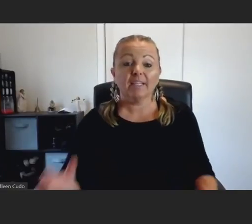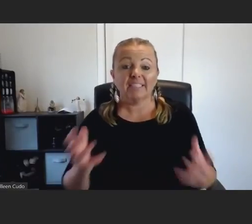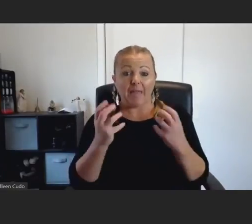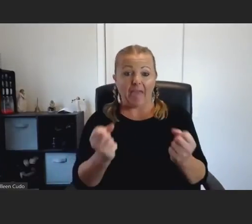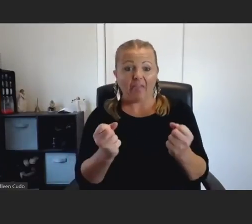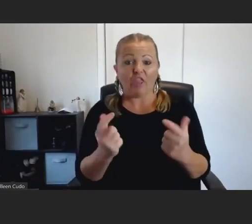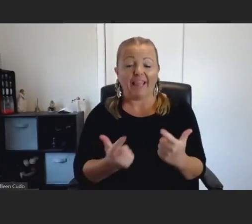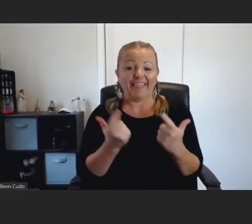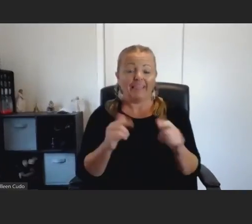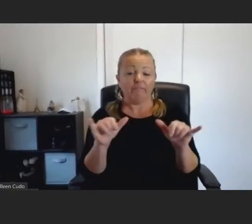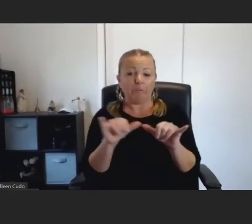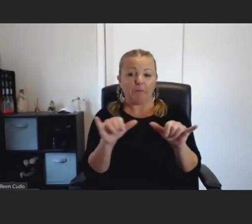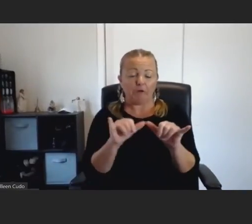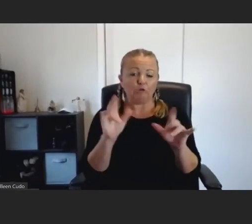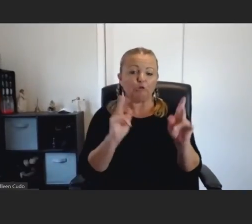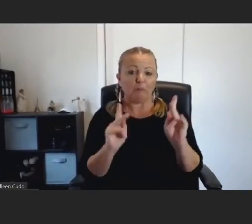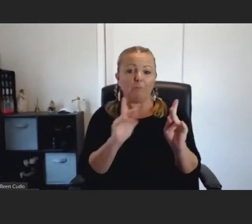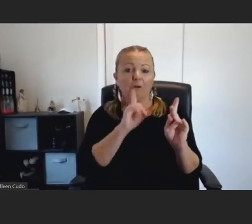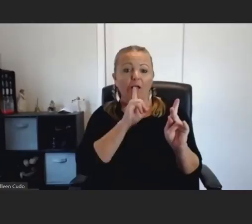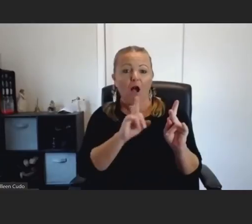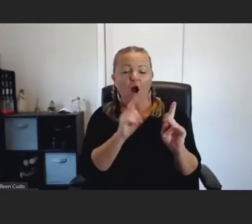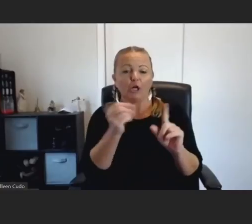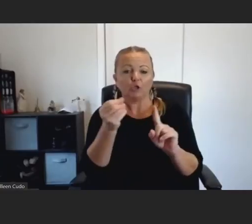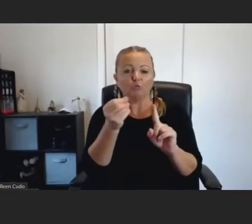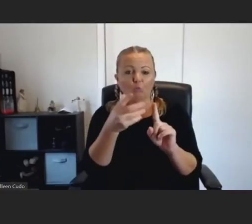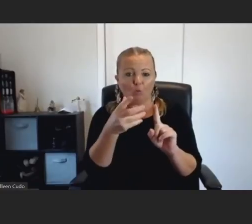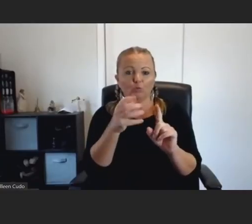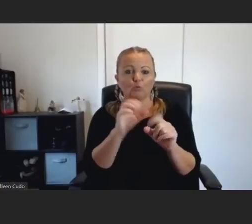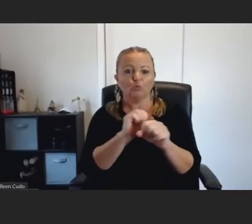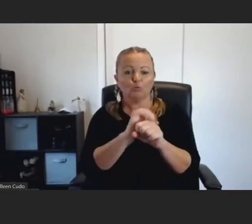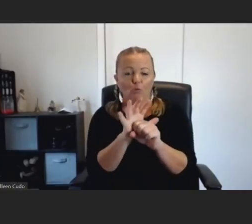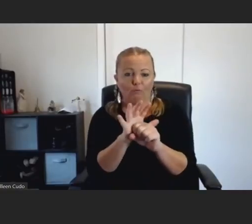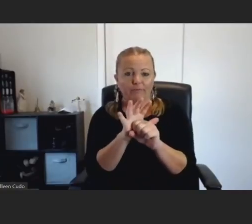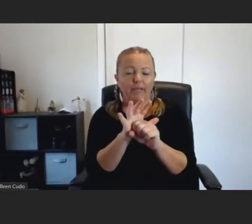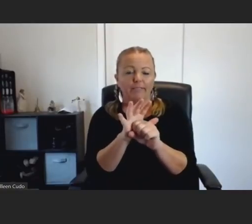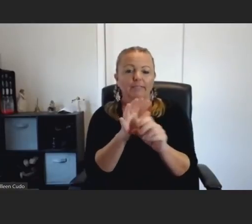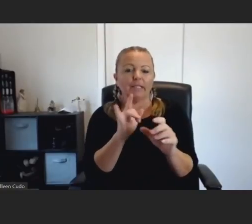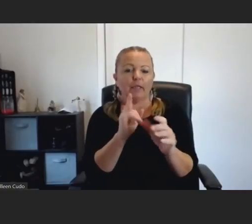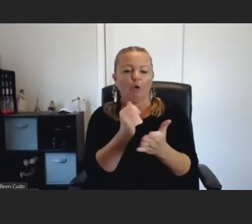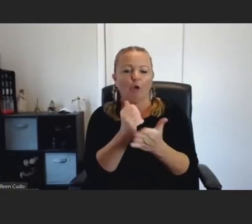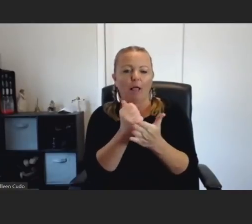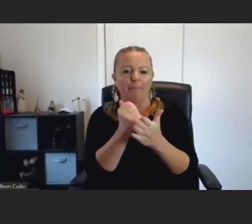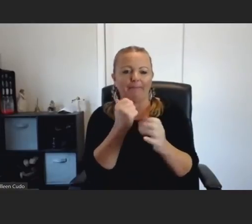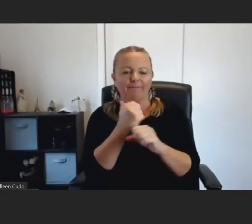people take so that if they are exposed to COVID-19, they're healthy enough to fight it?